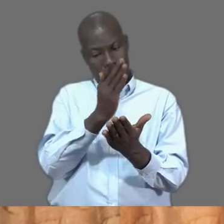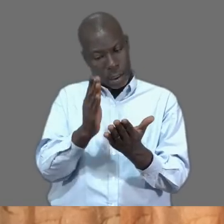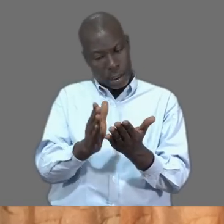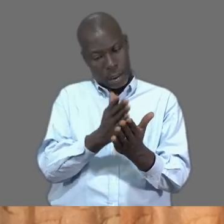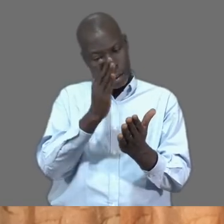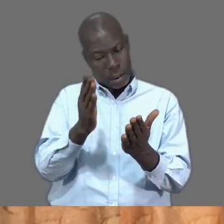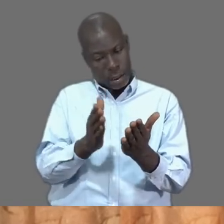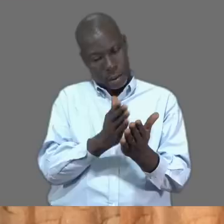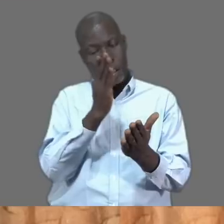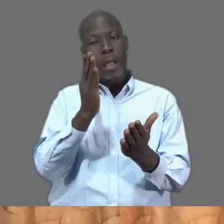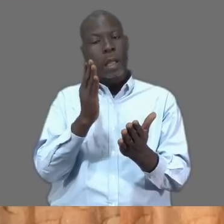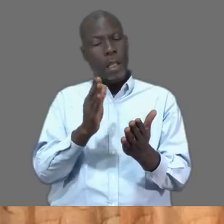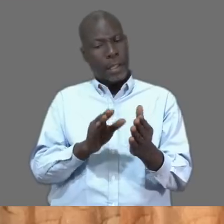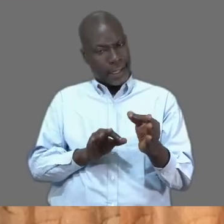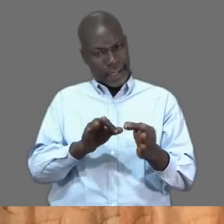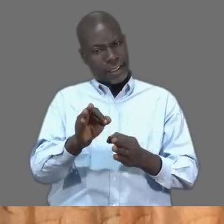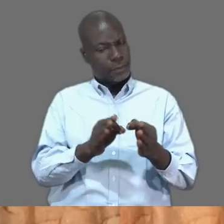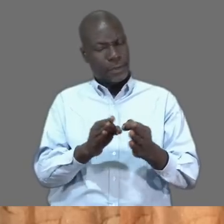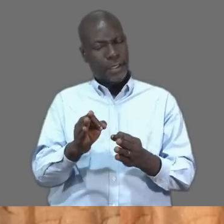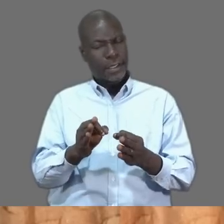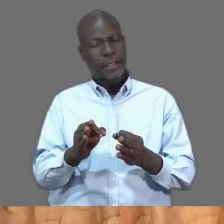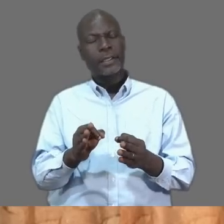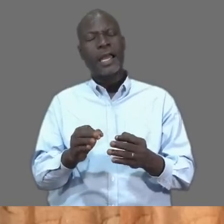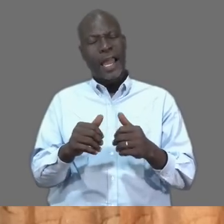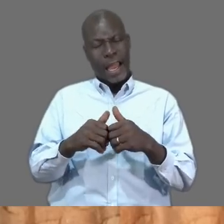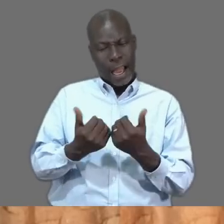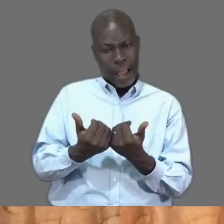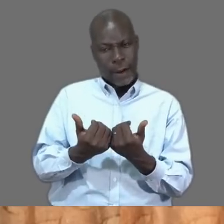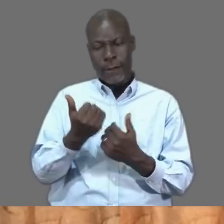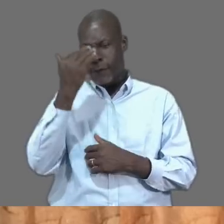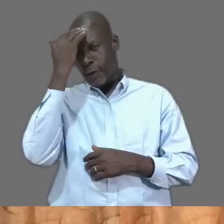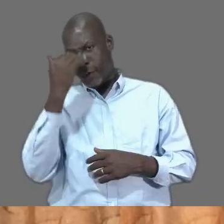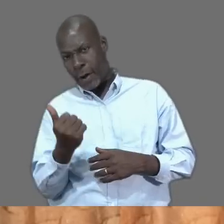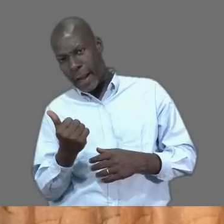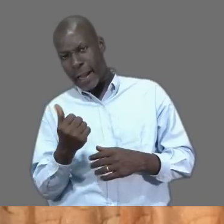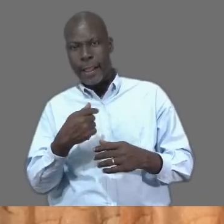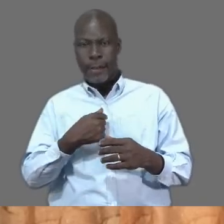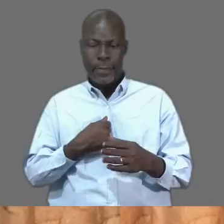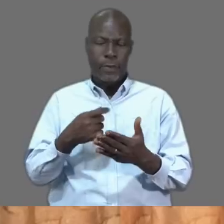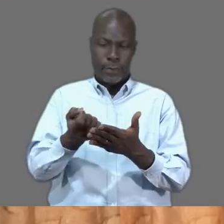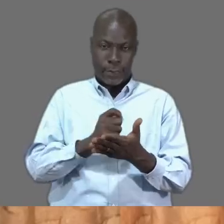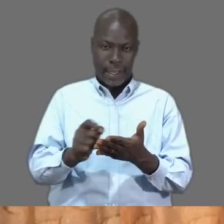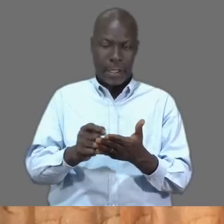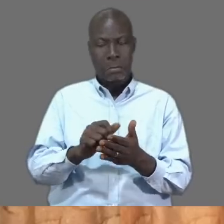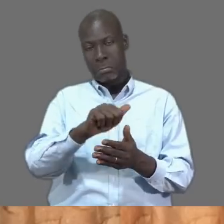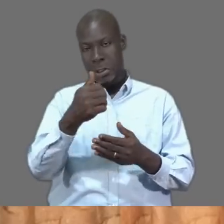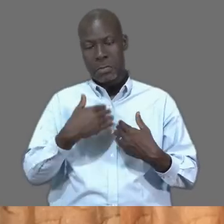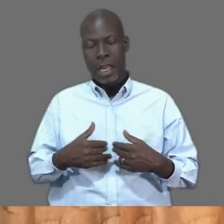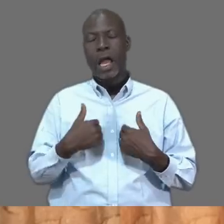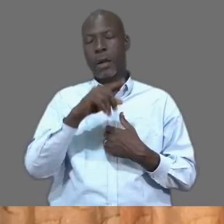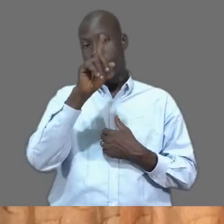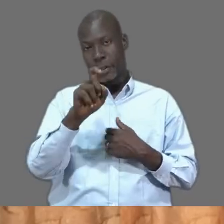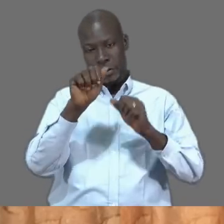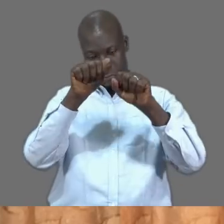ebi makyerekyere de ntia metro sa ensam no na obi wo asembisa bi a watumi